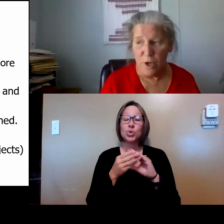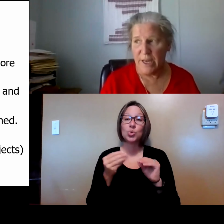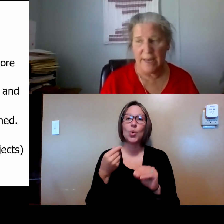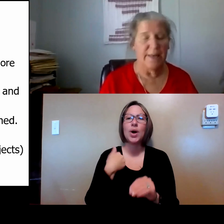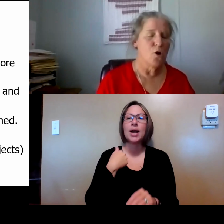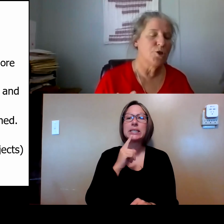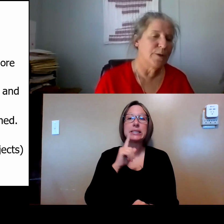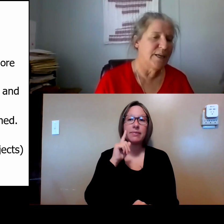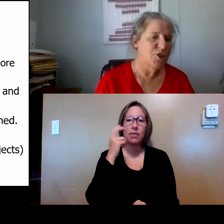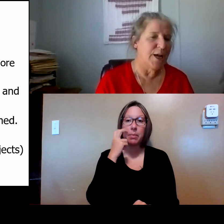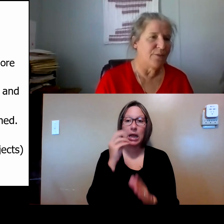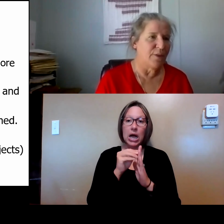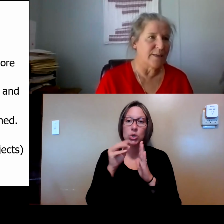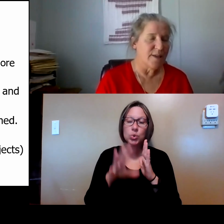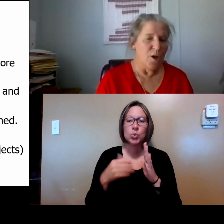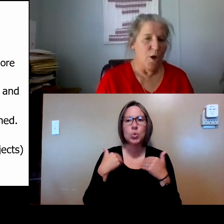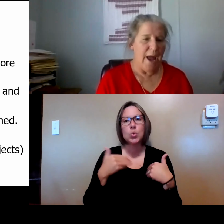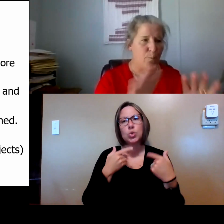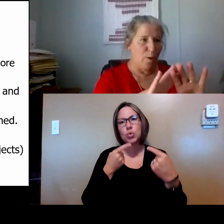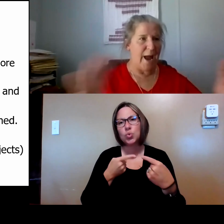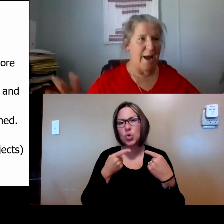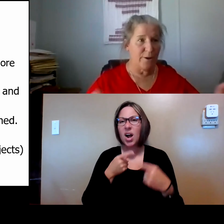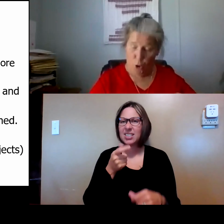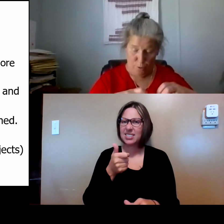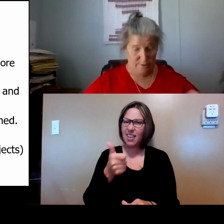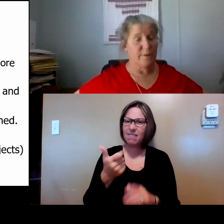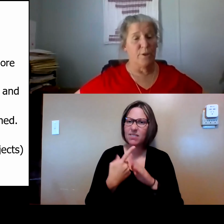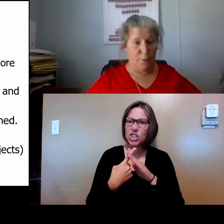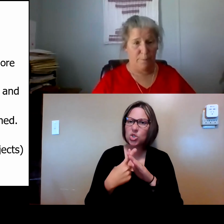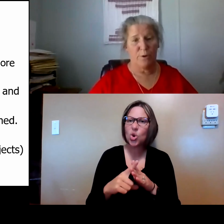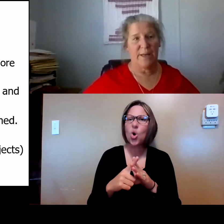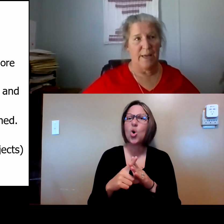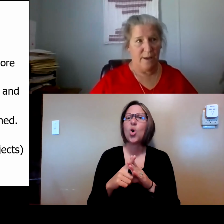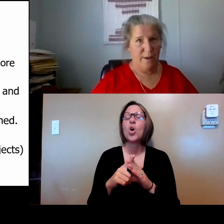with getting her to initiate things. And we had her